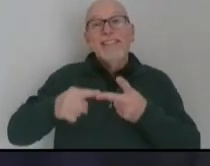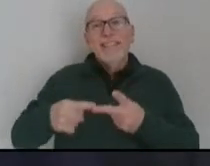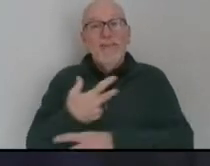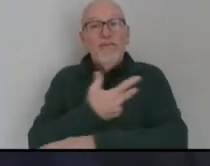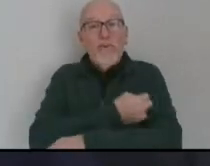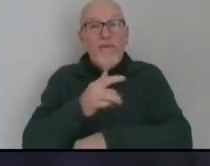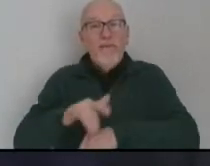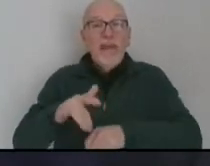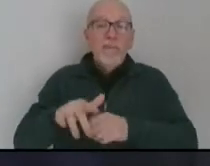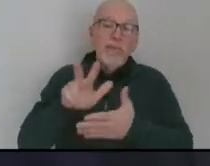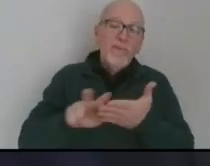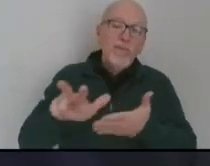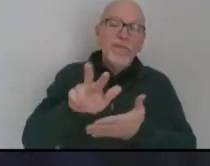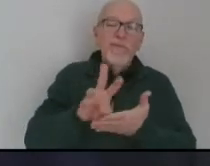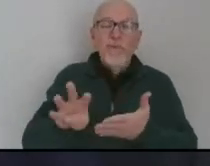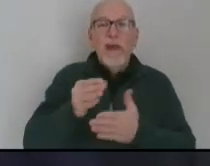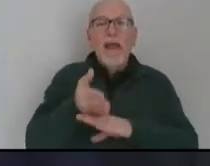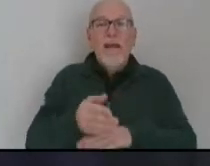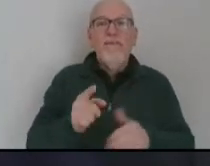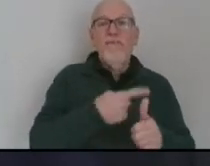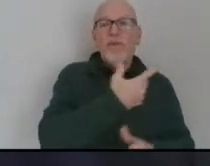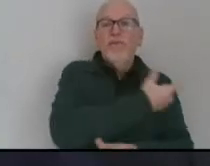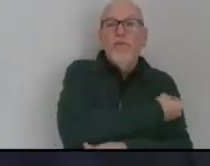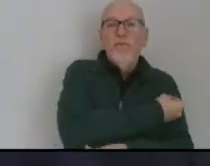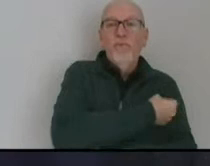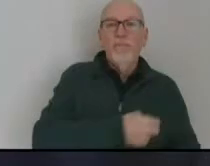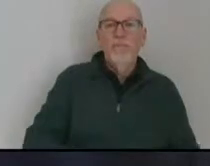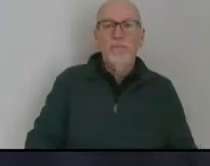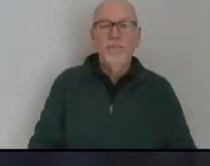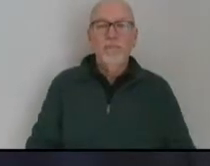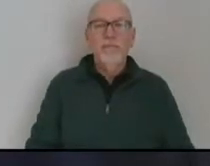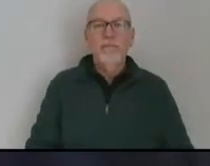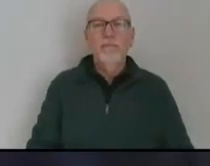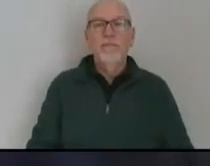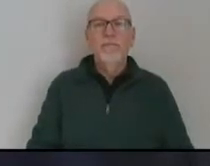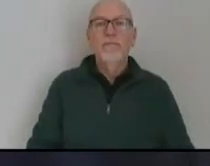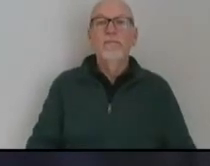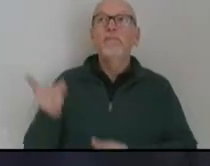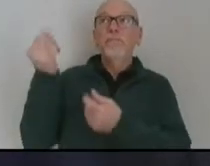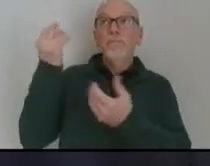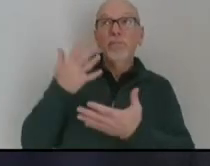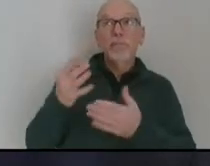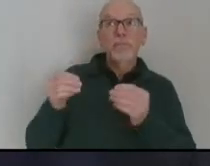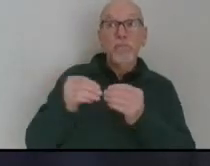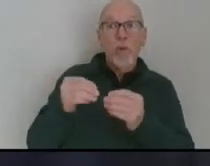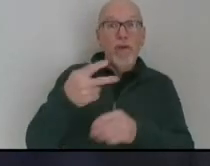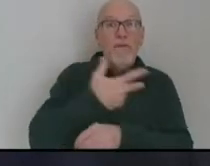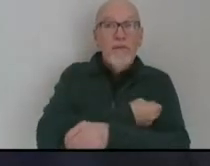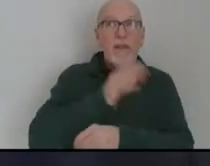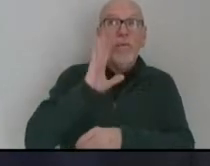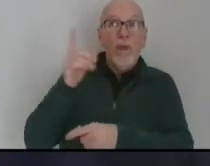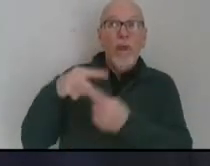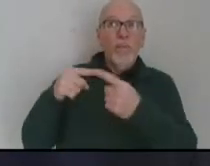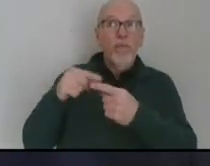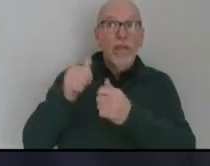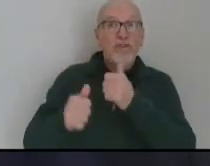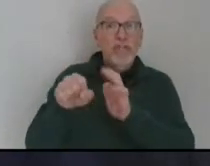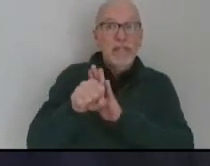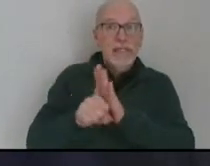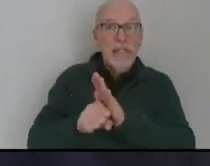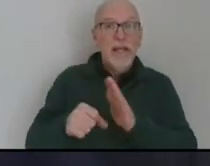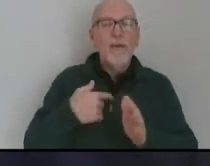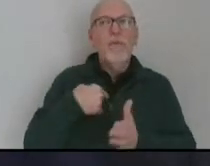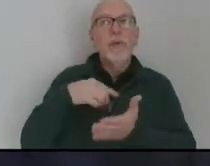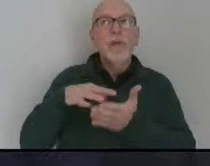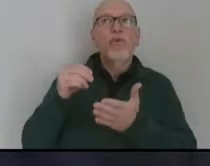to 4 weeks after the first dose is administered. Despite being told that additional vaccine would be coming to states, we've since learned that there